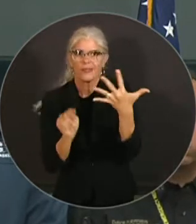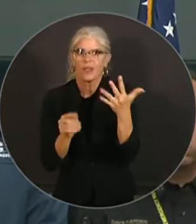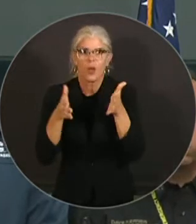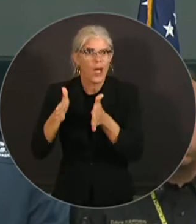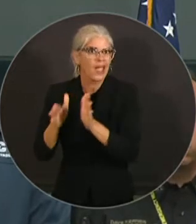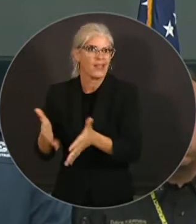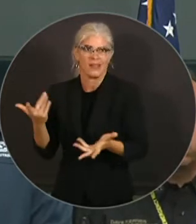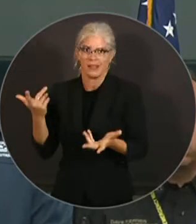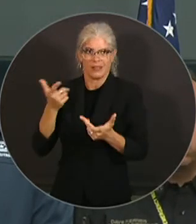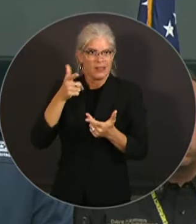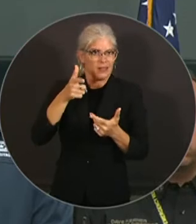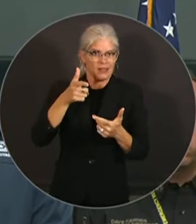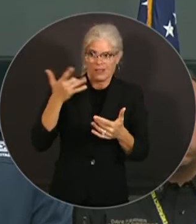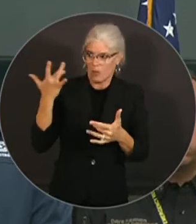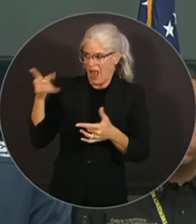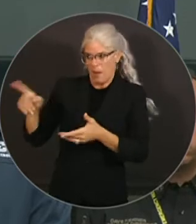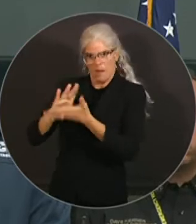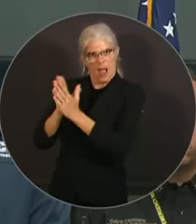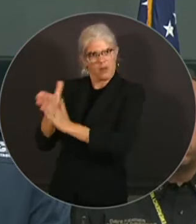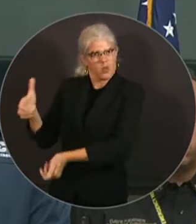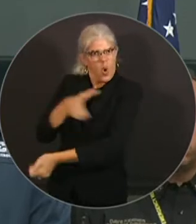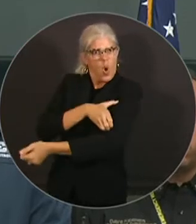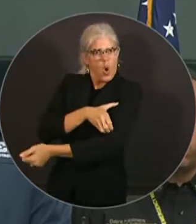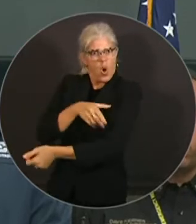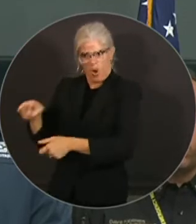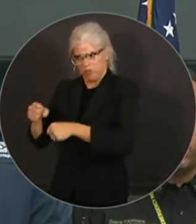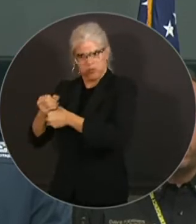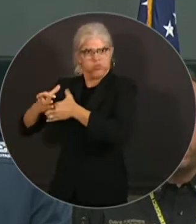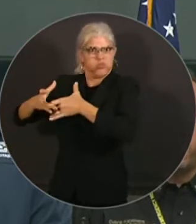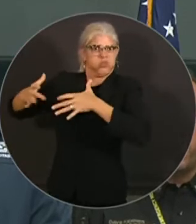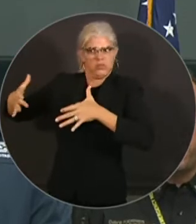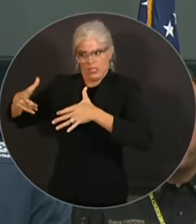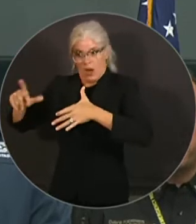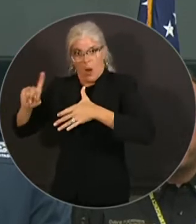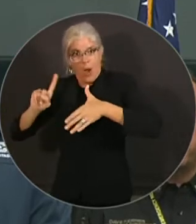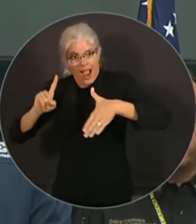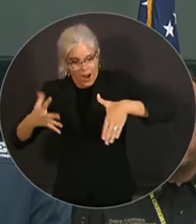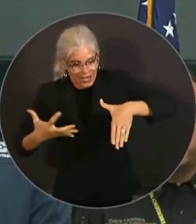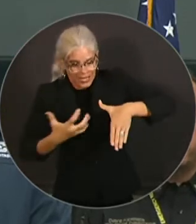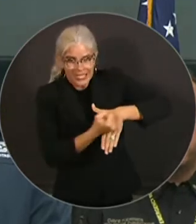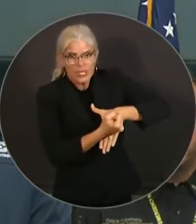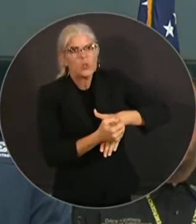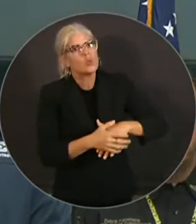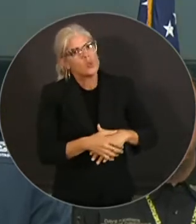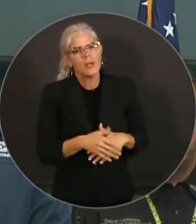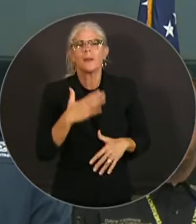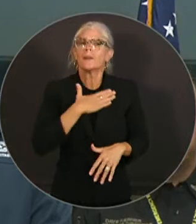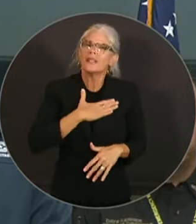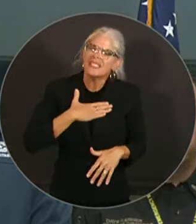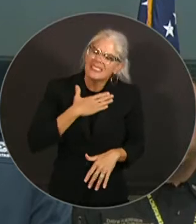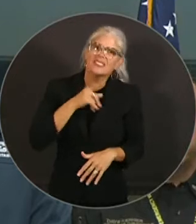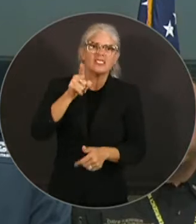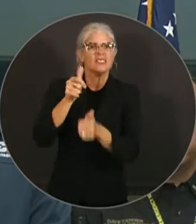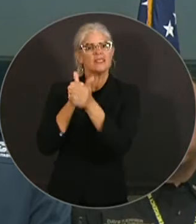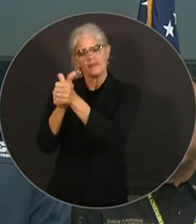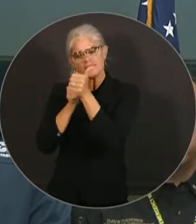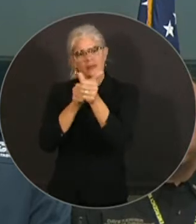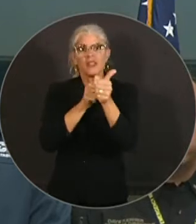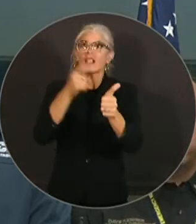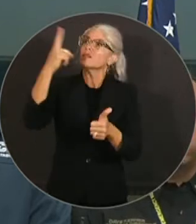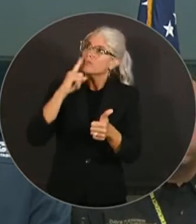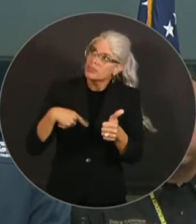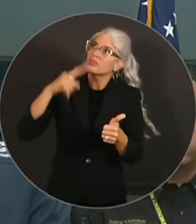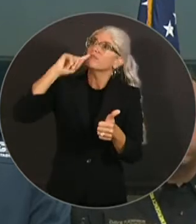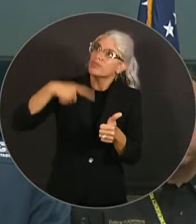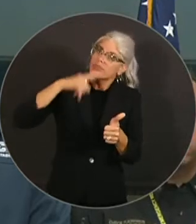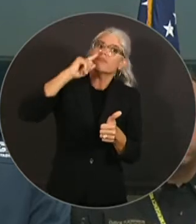storm and where it may end up hitting ultimately. So please take the appropriate precautions. You got folks on the